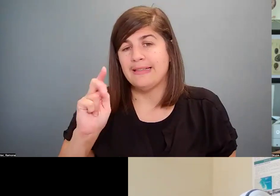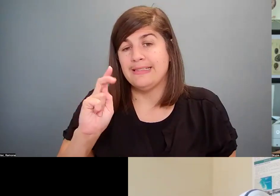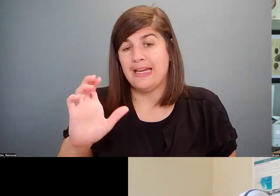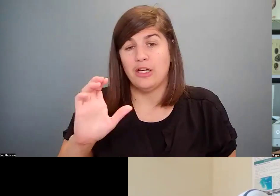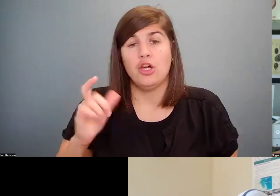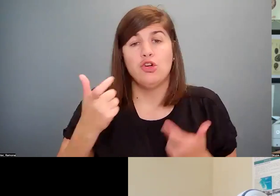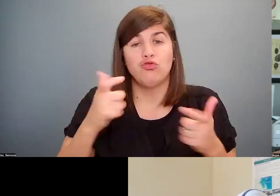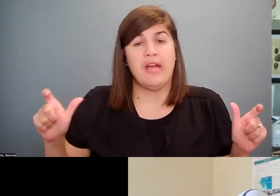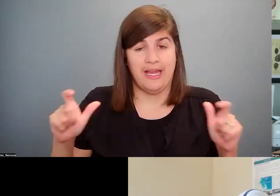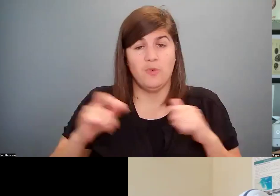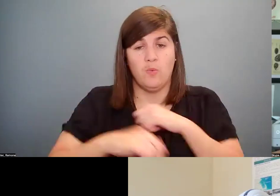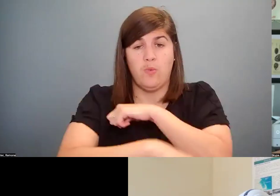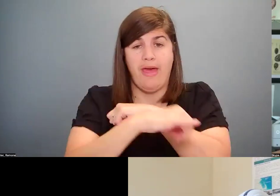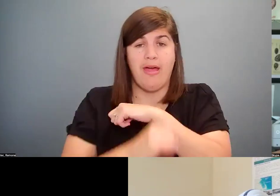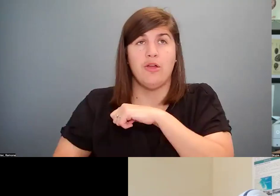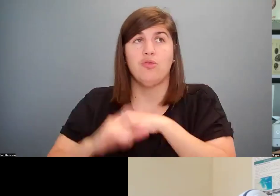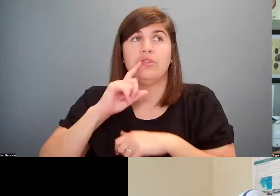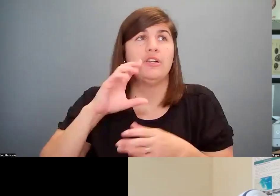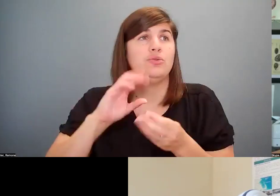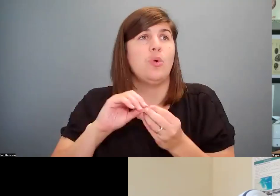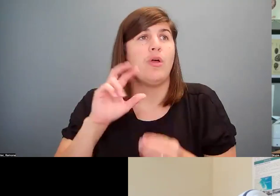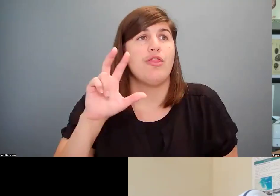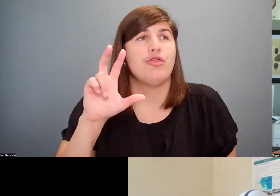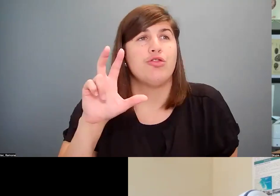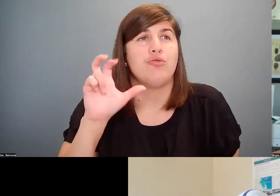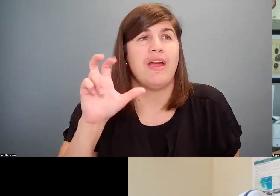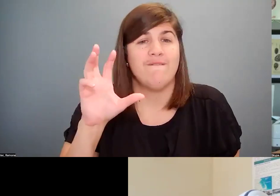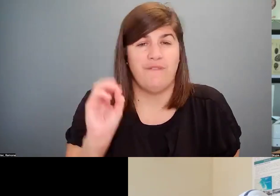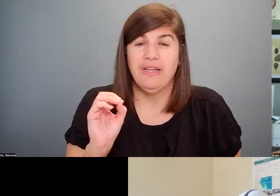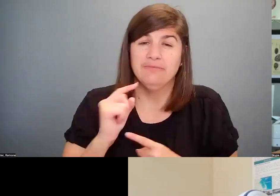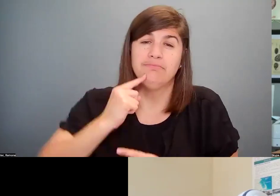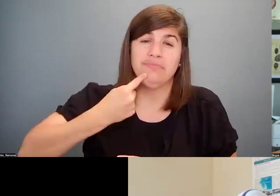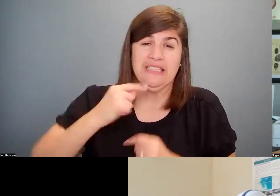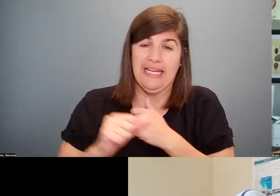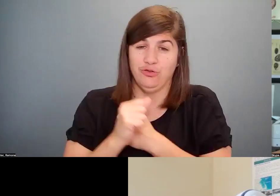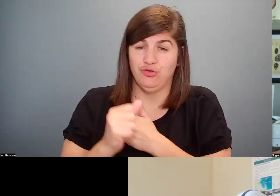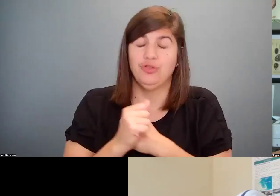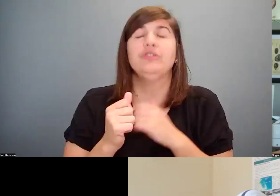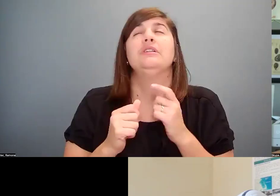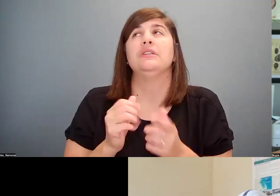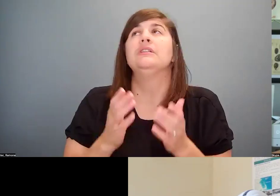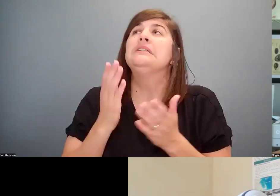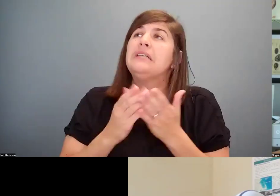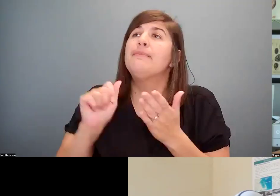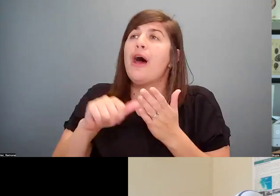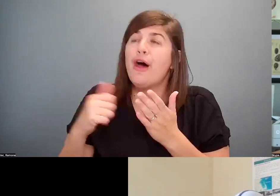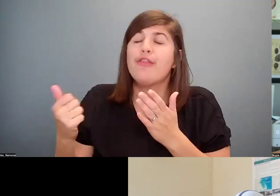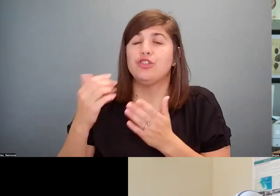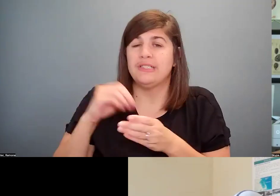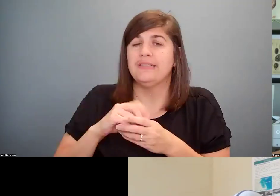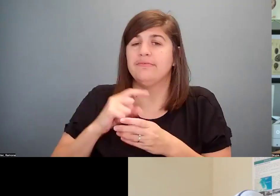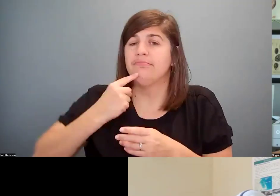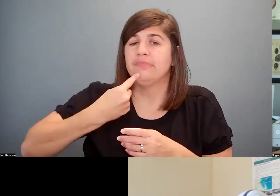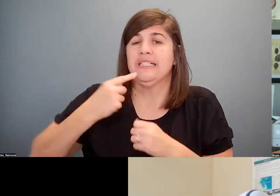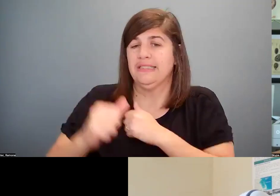Only about 350 left of those. And globally, there are a couple of whale species that are critically endangered or